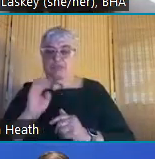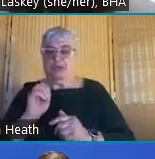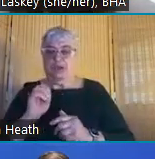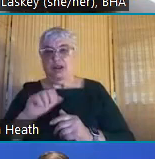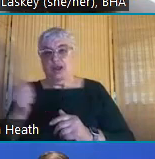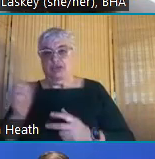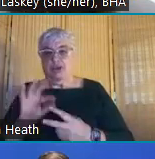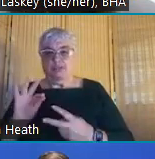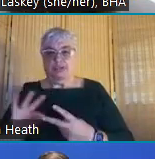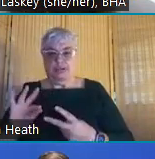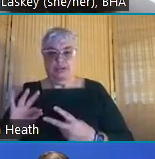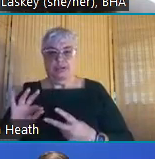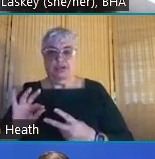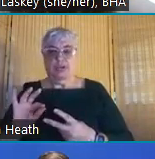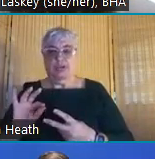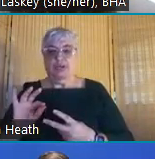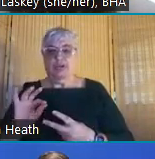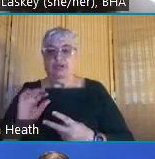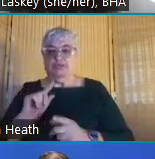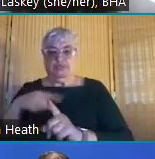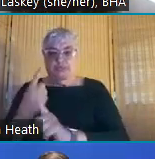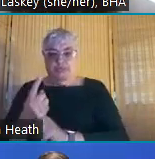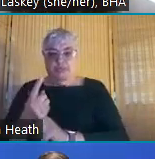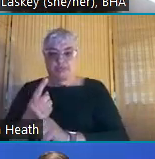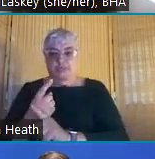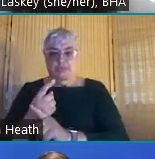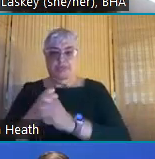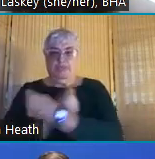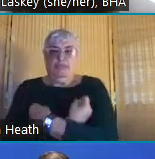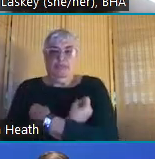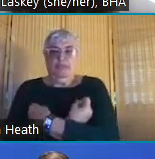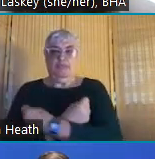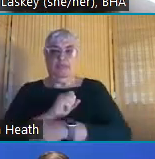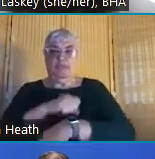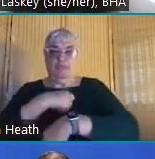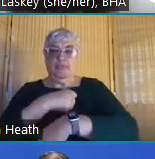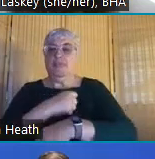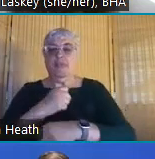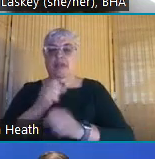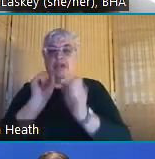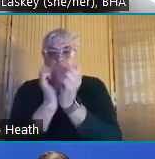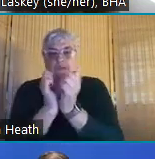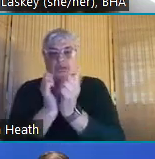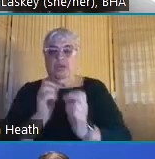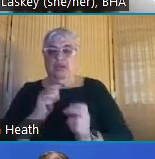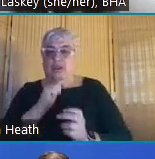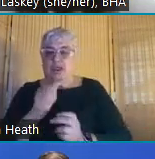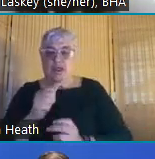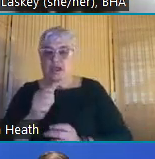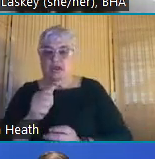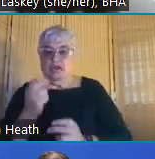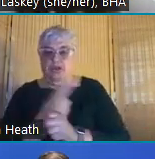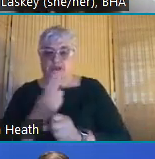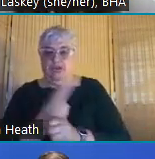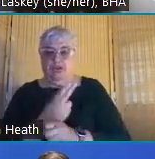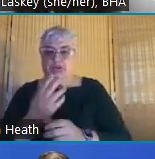alternative. We're not saying that seclusion and restraint are required, just that the facility is utilizing